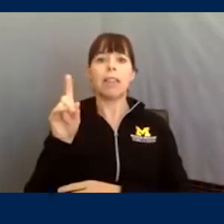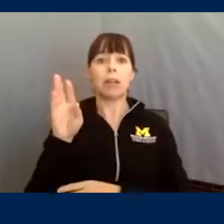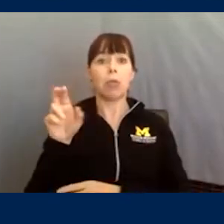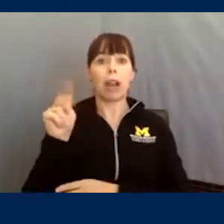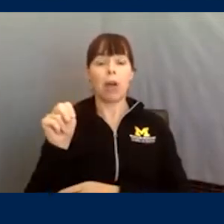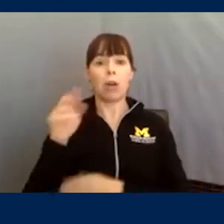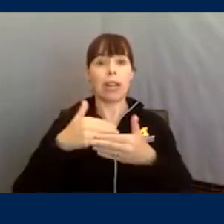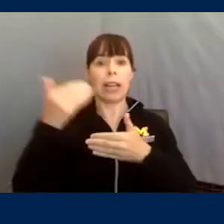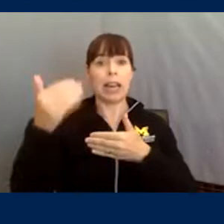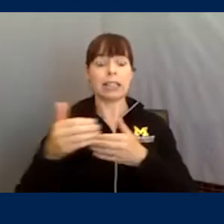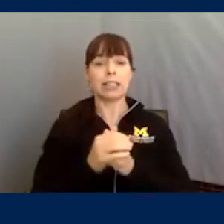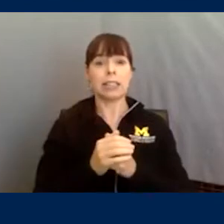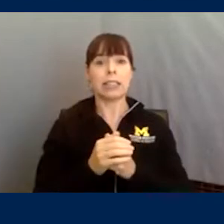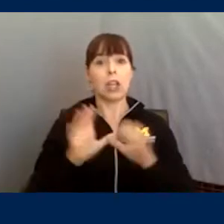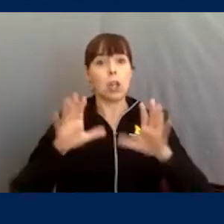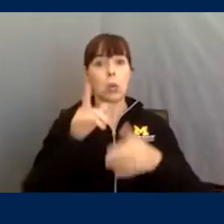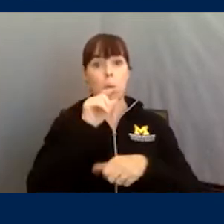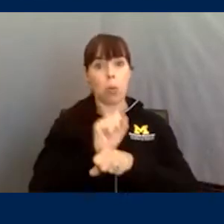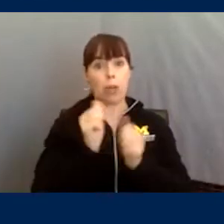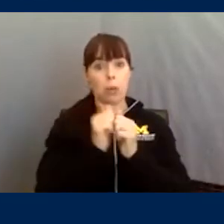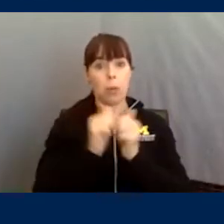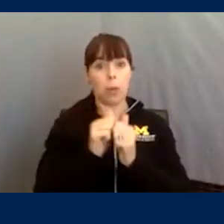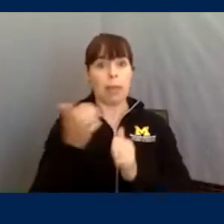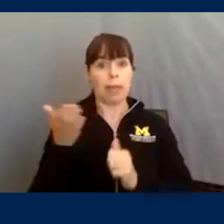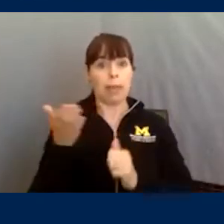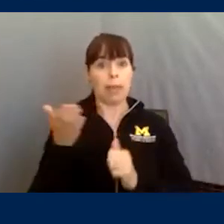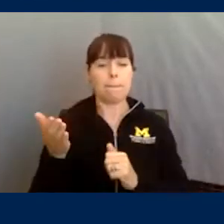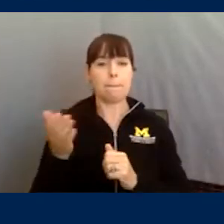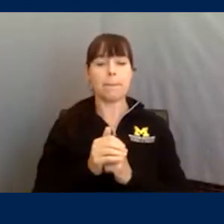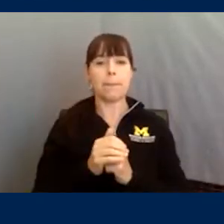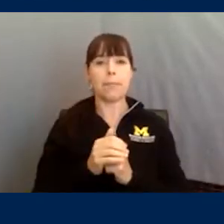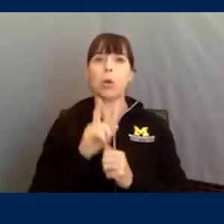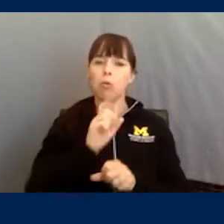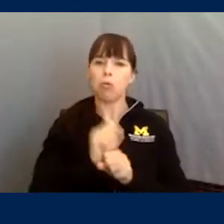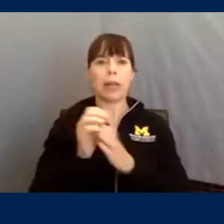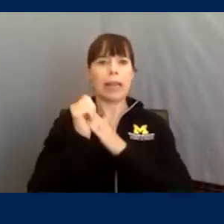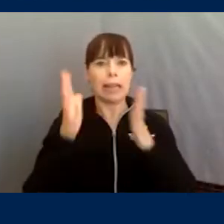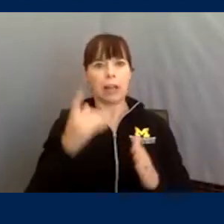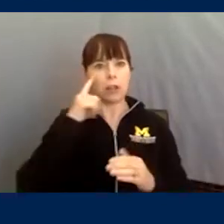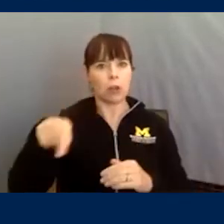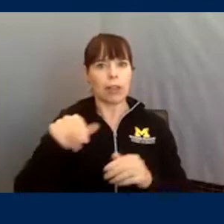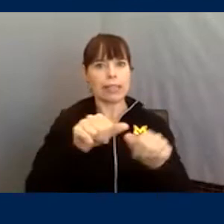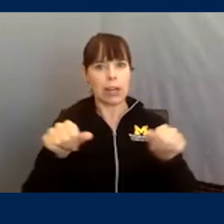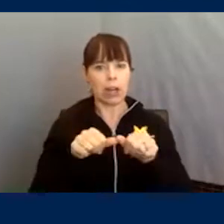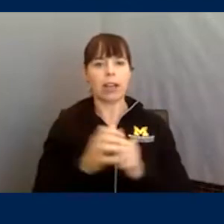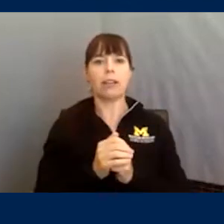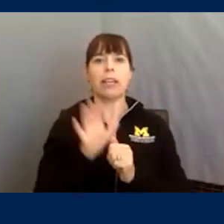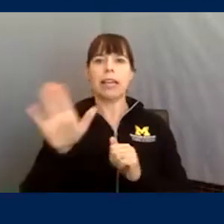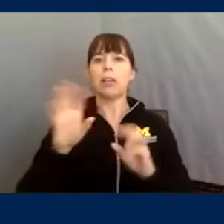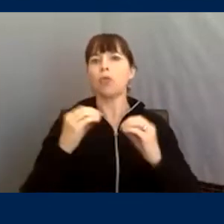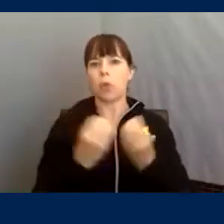and David and the group working together with him are true leaders in this area and has organized